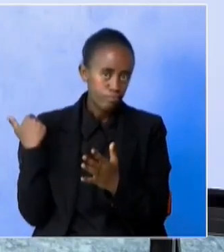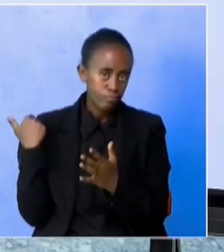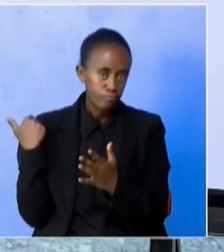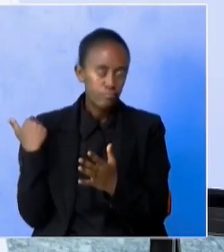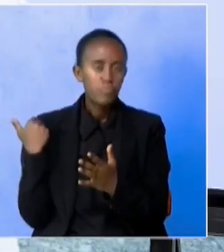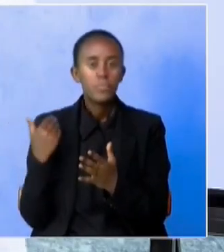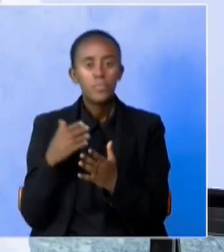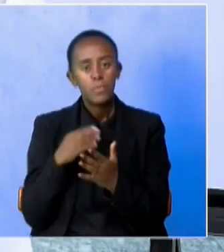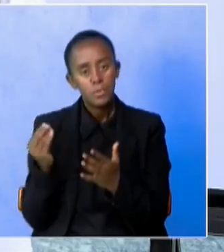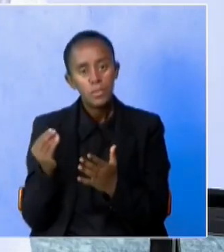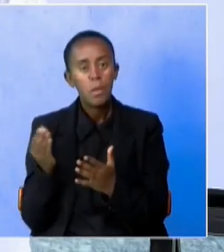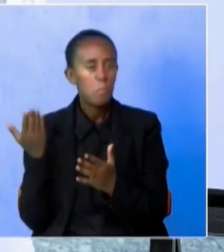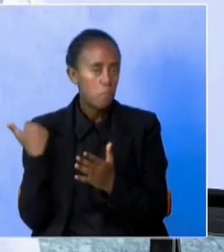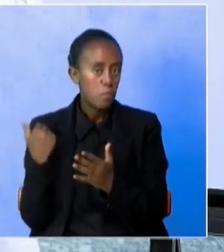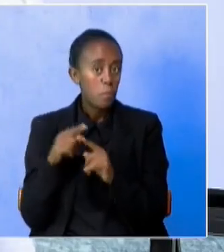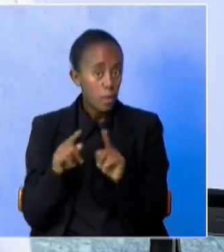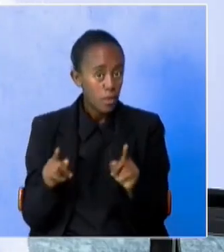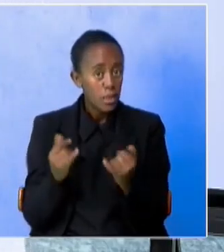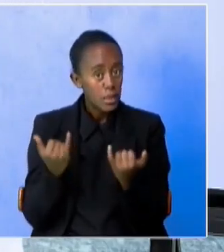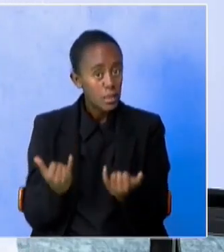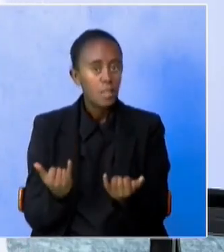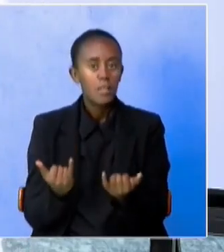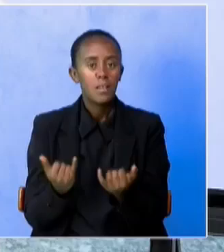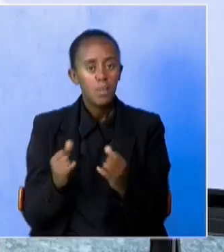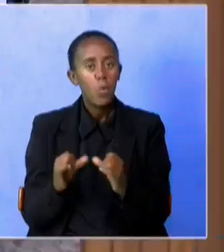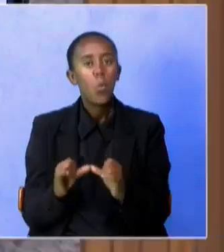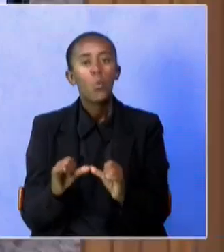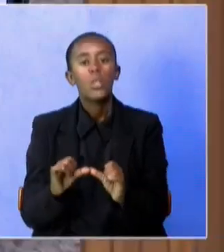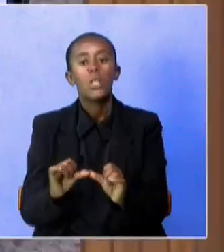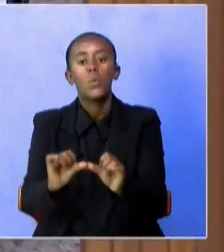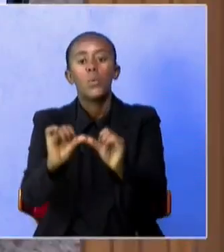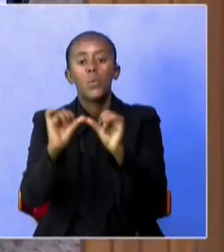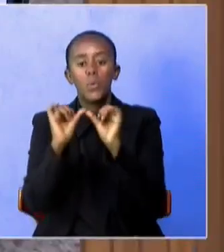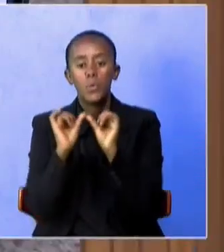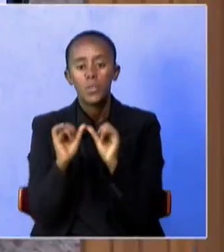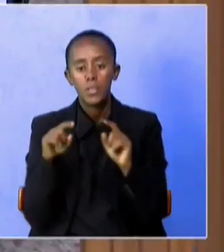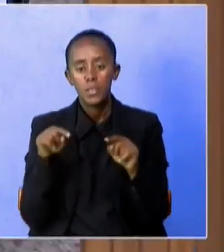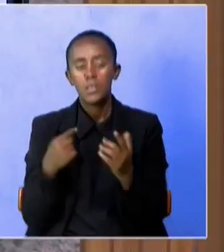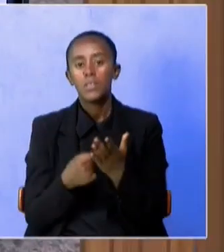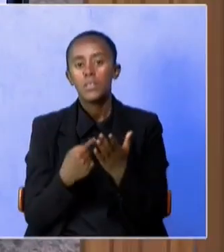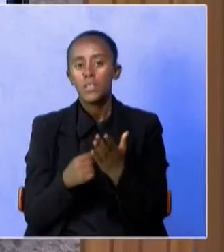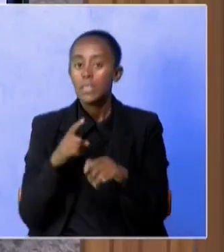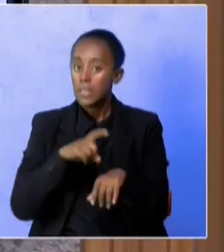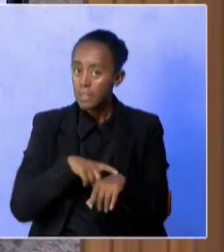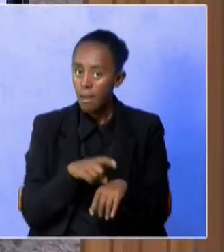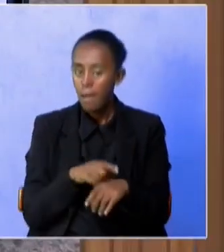still continuing to this point in time. Okay, let's see.